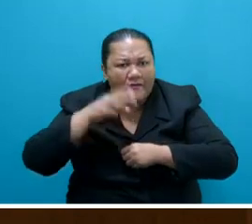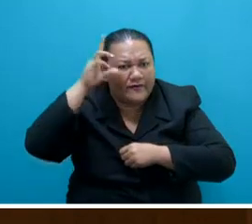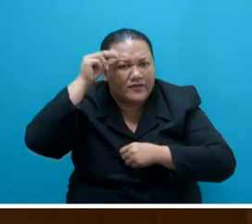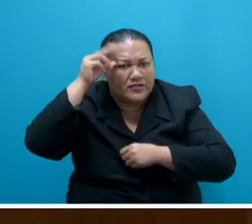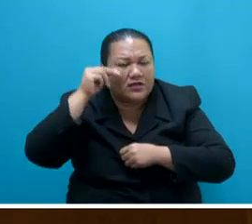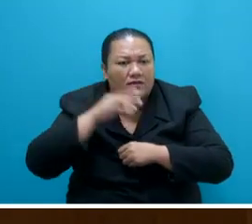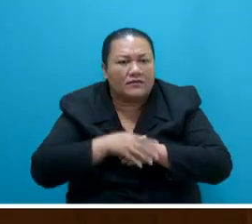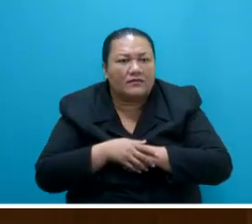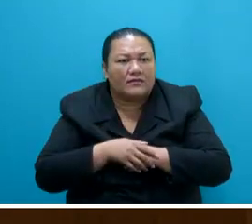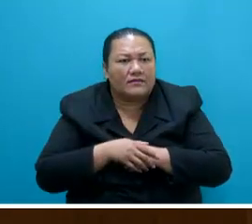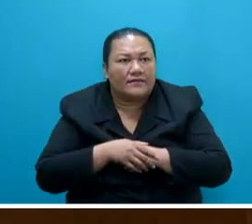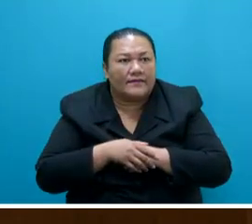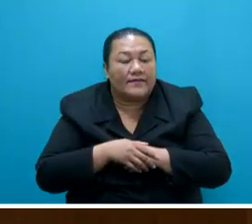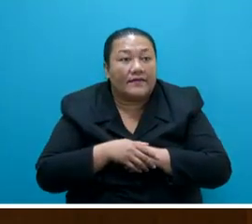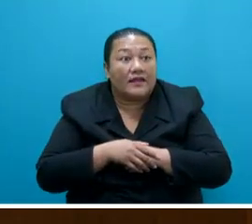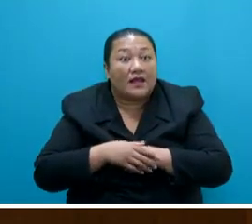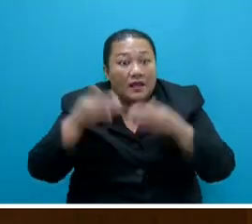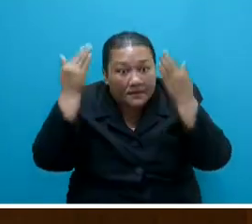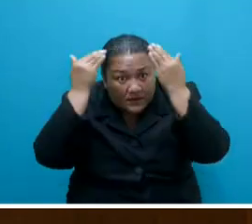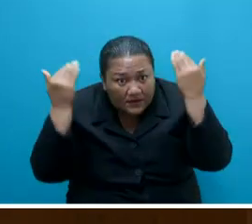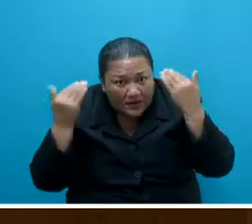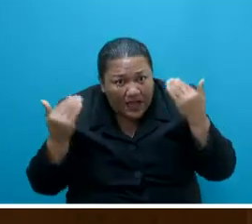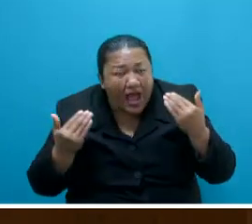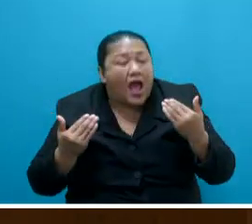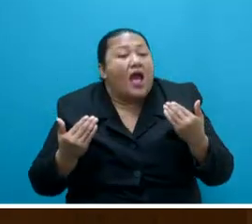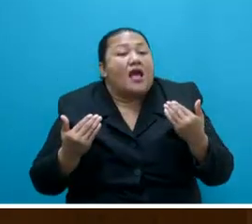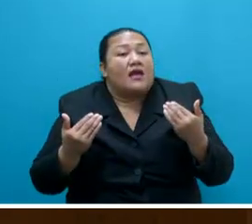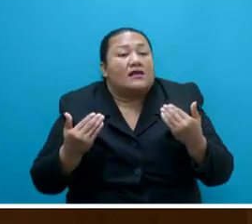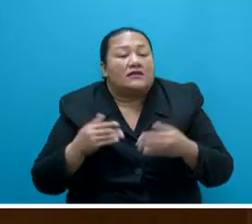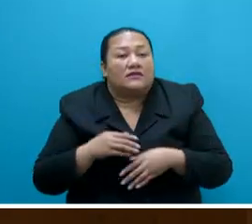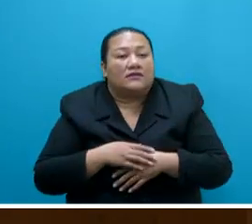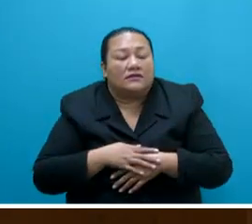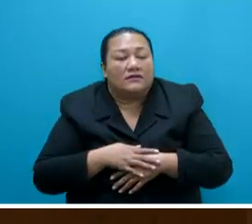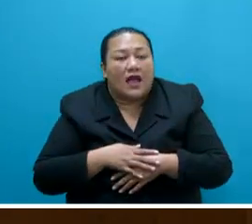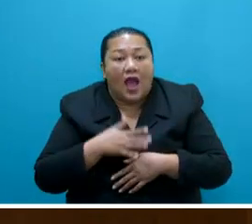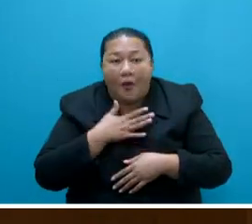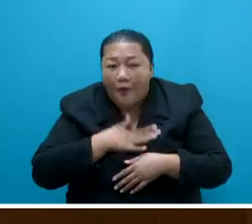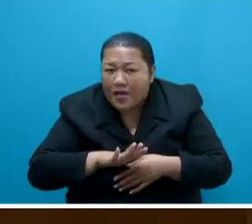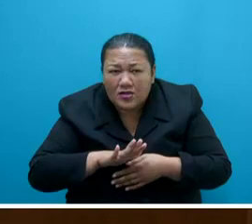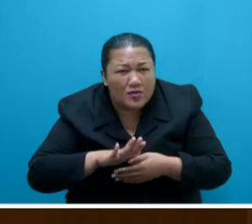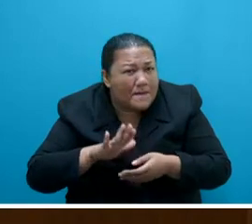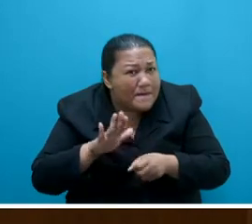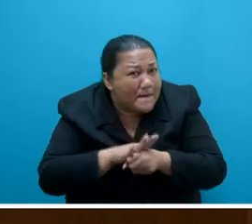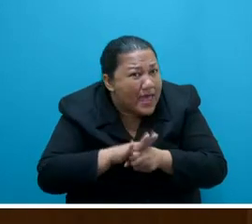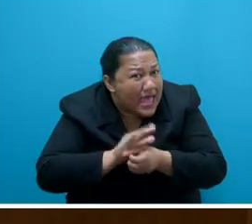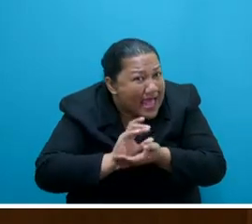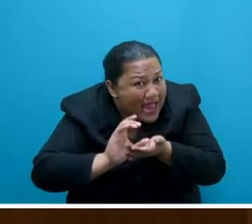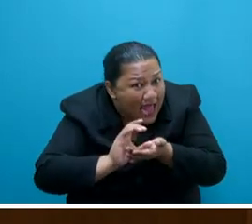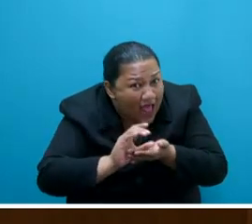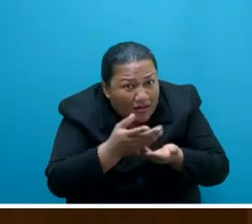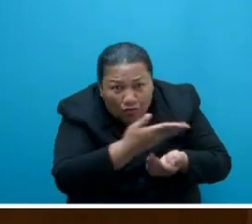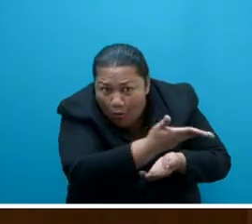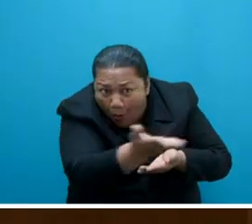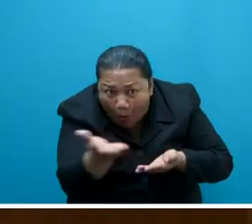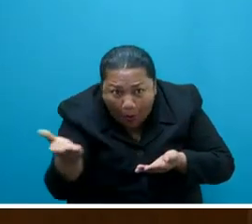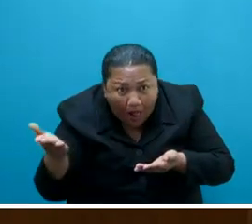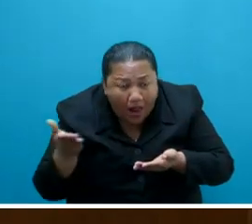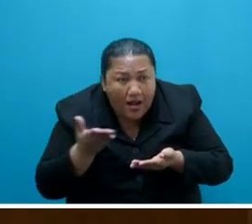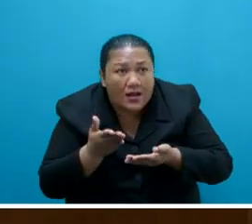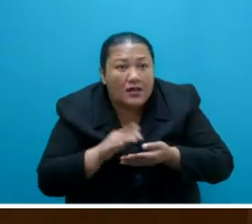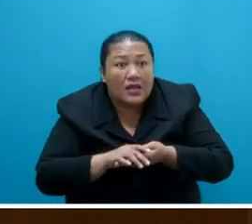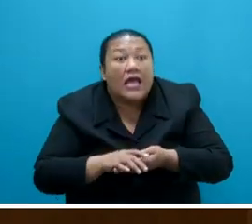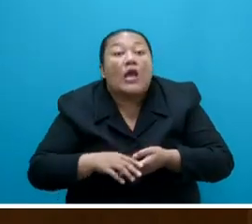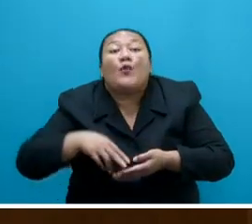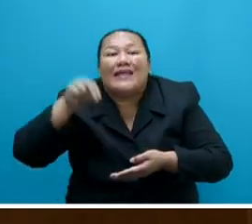Mr. Speaker, I want to be clear with every member of this Parliament. We take His Excellency the President's call to stand